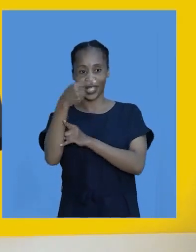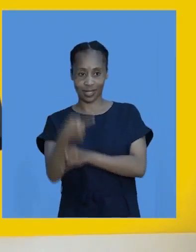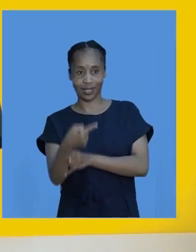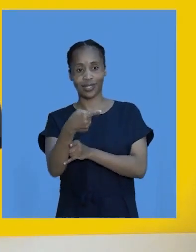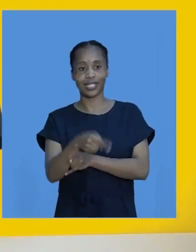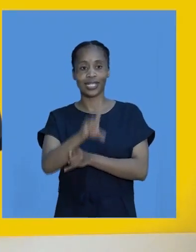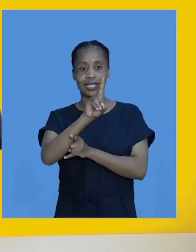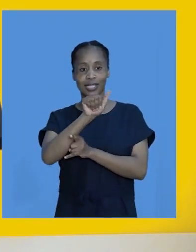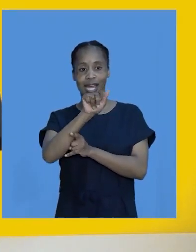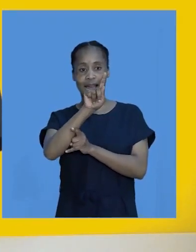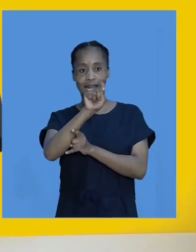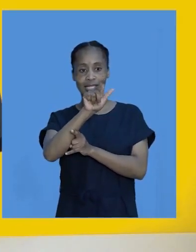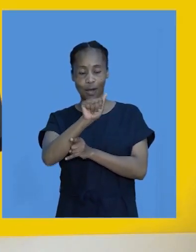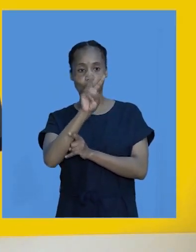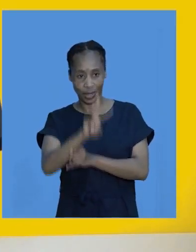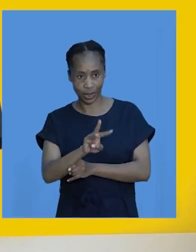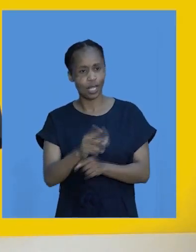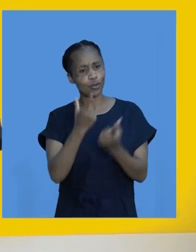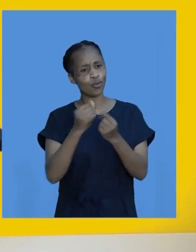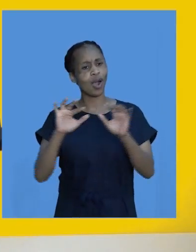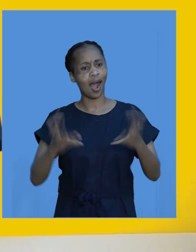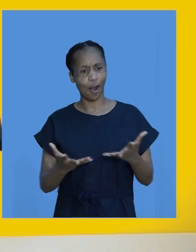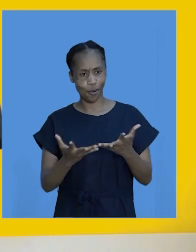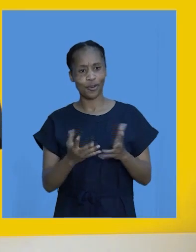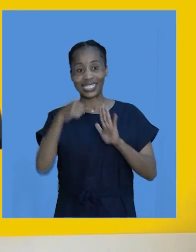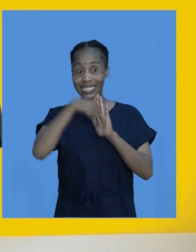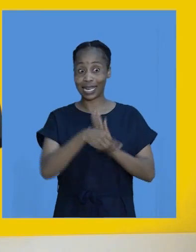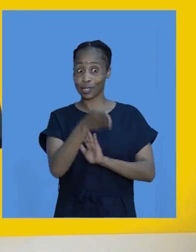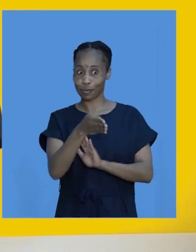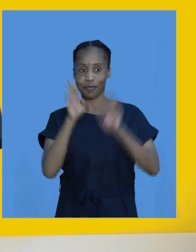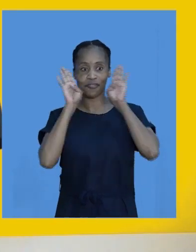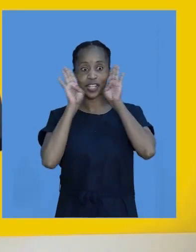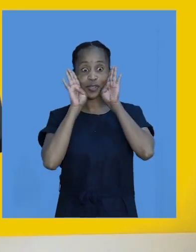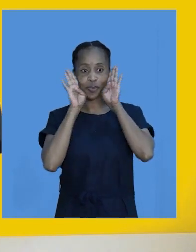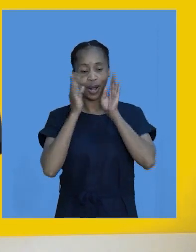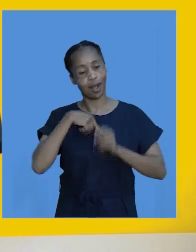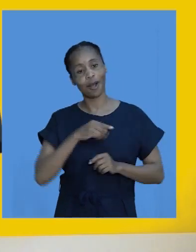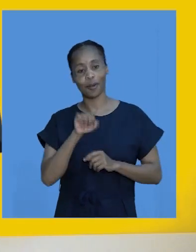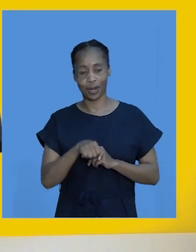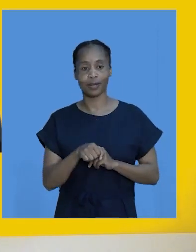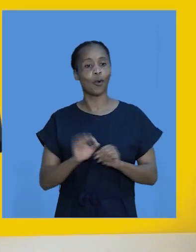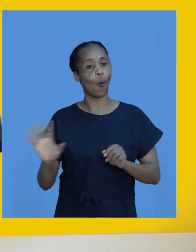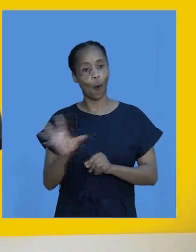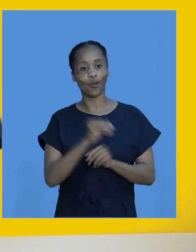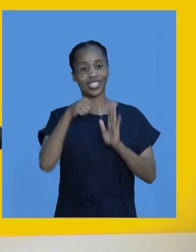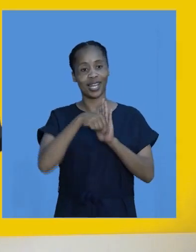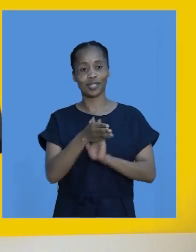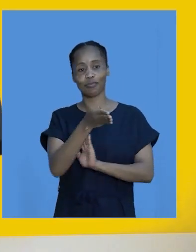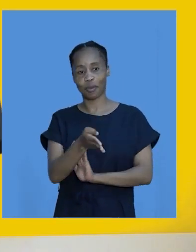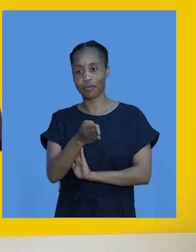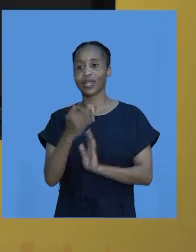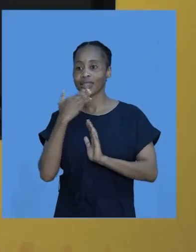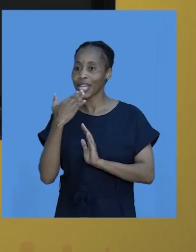enter is head on over to our Facebook page, and all of the details will be there. Thank you so much, Tando, and over to